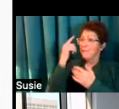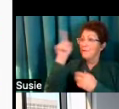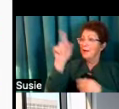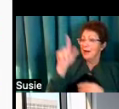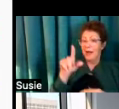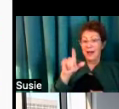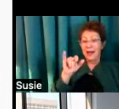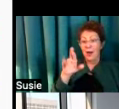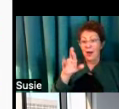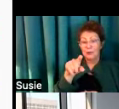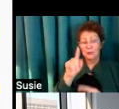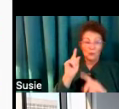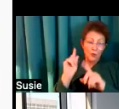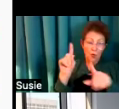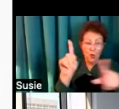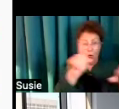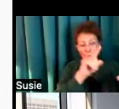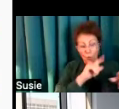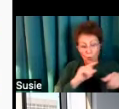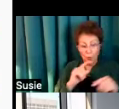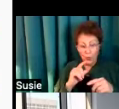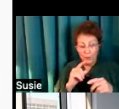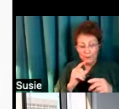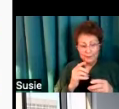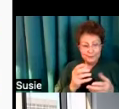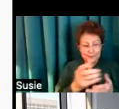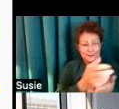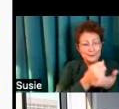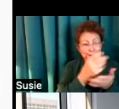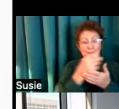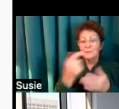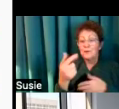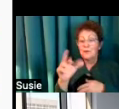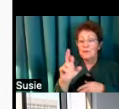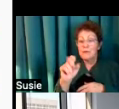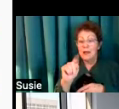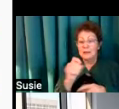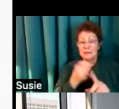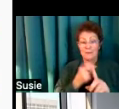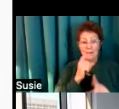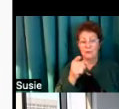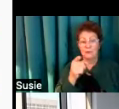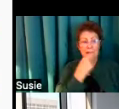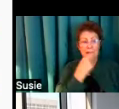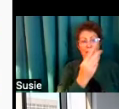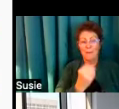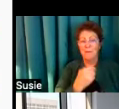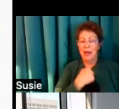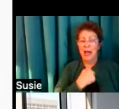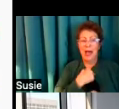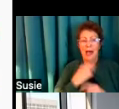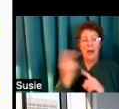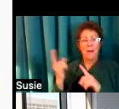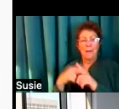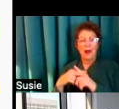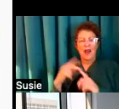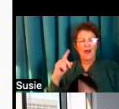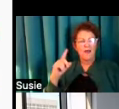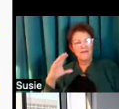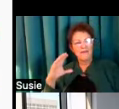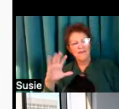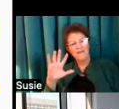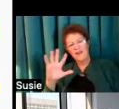going out and soliciting grants from people, you just tell them that, right? Like we've applied for 501c3, we've done our